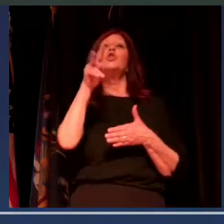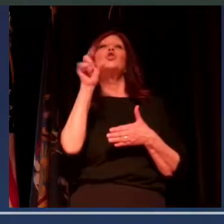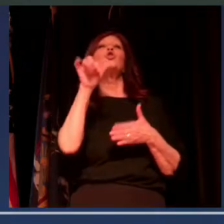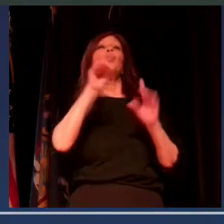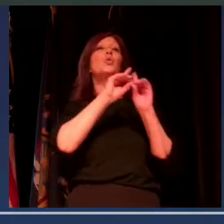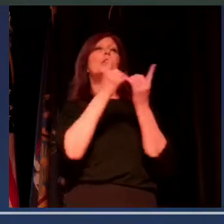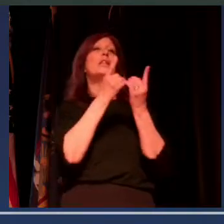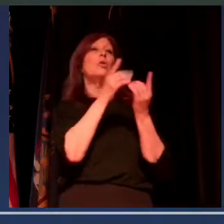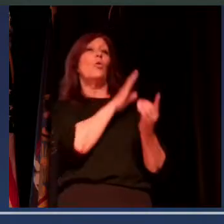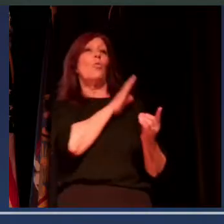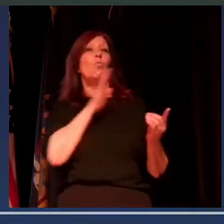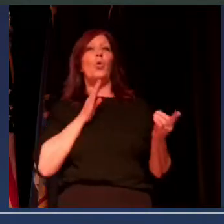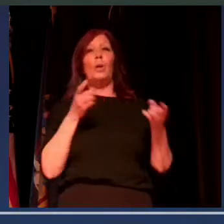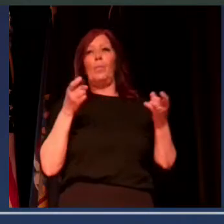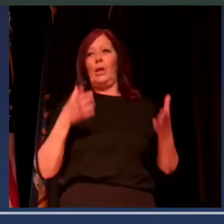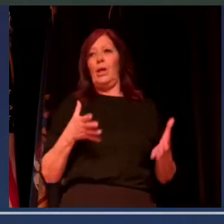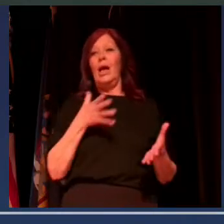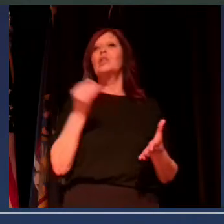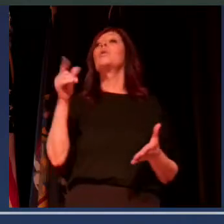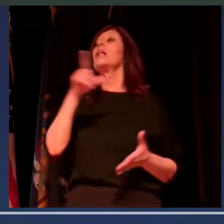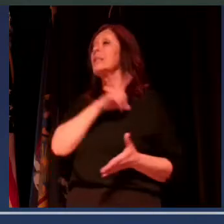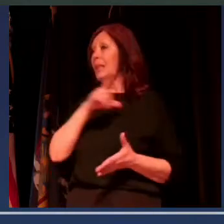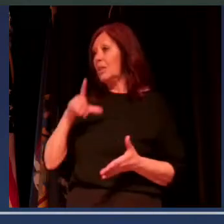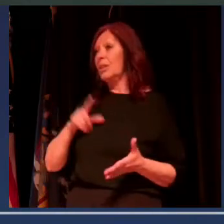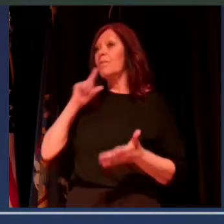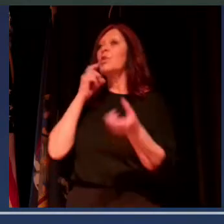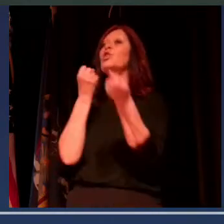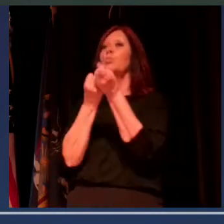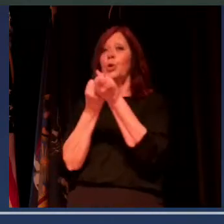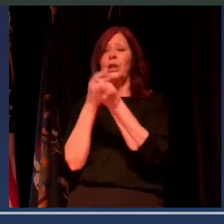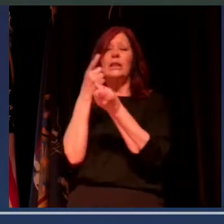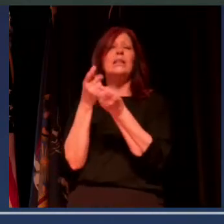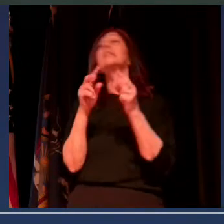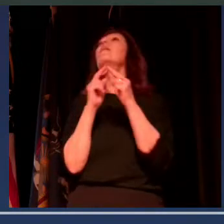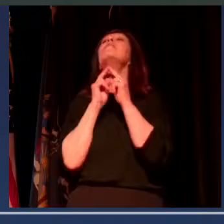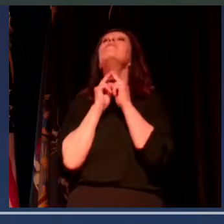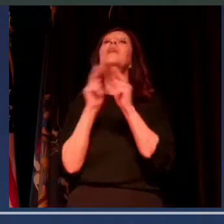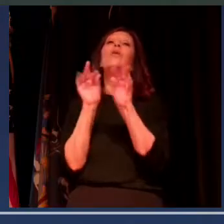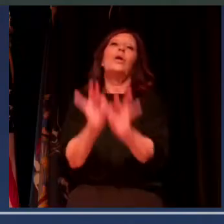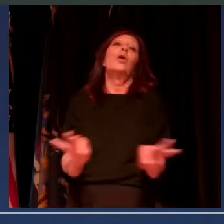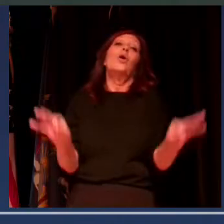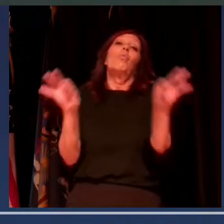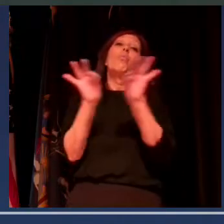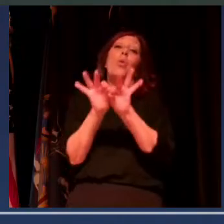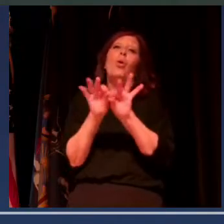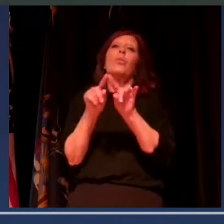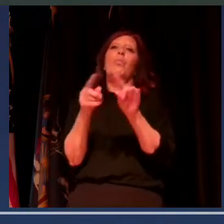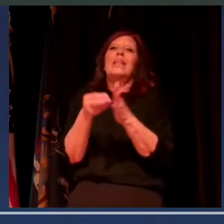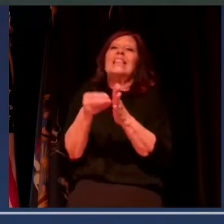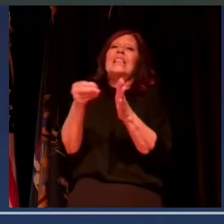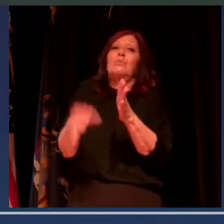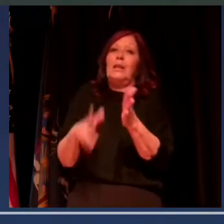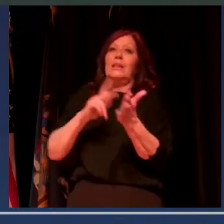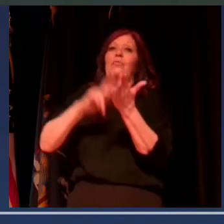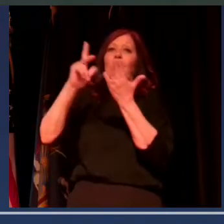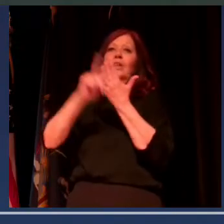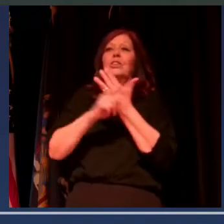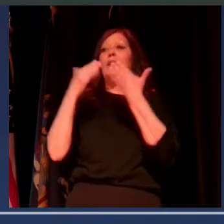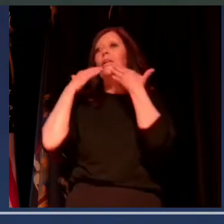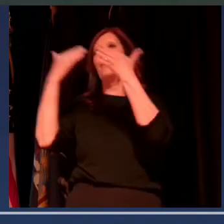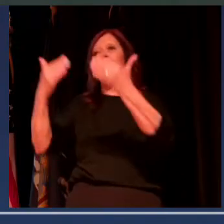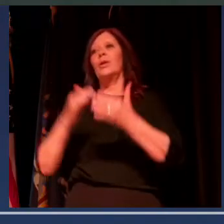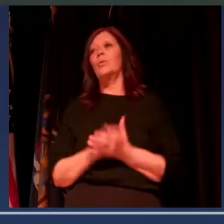Board of Managers, as well as the legislature for supporting this very important but expensive project. Thank you all.